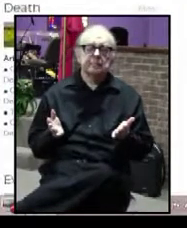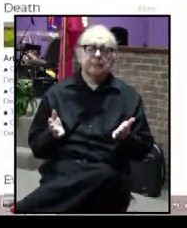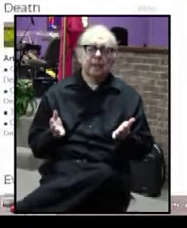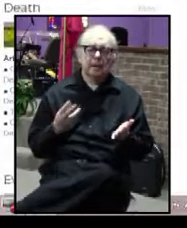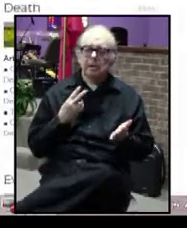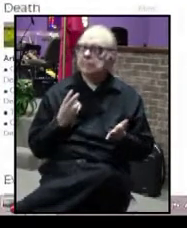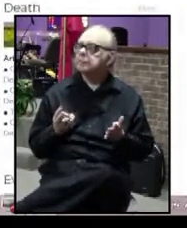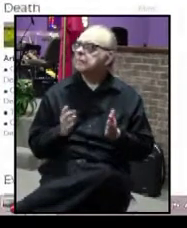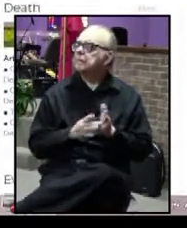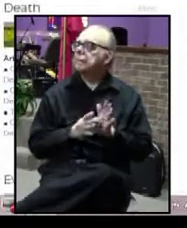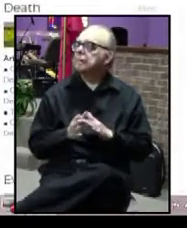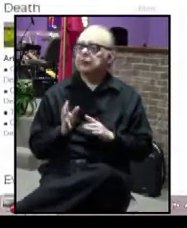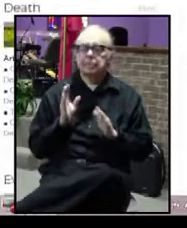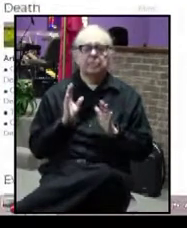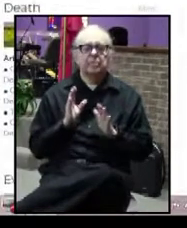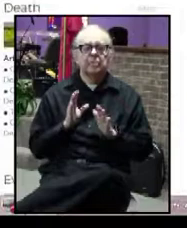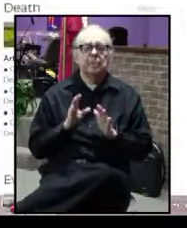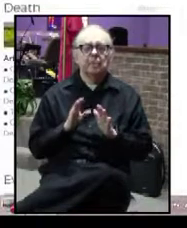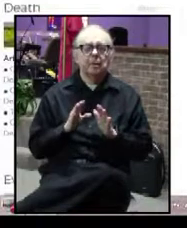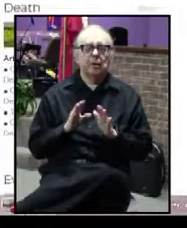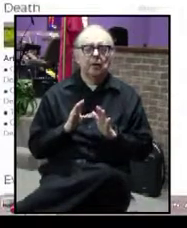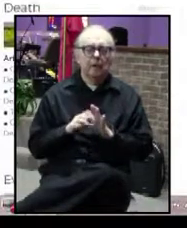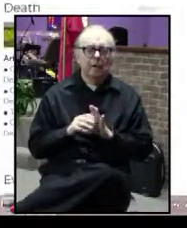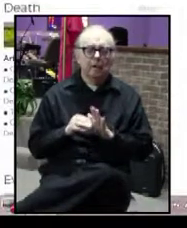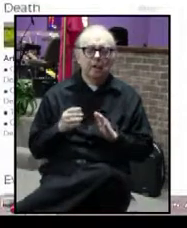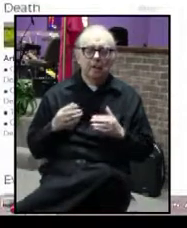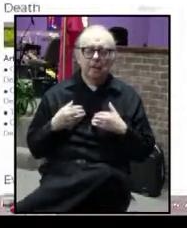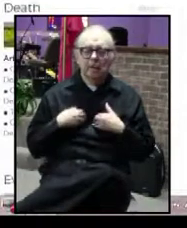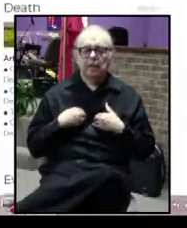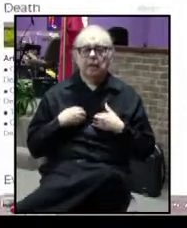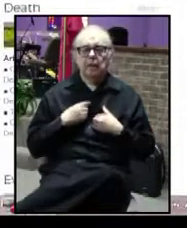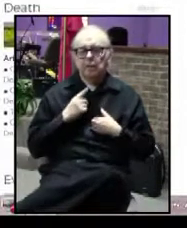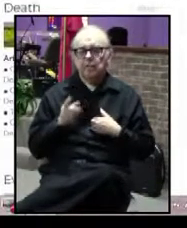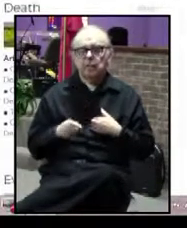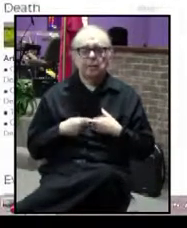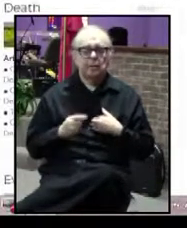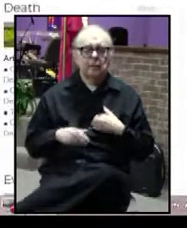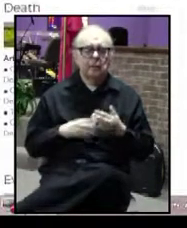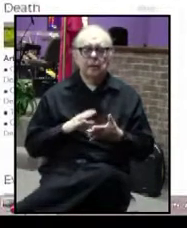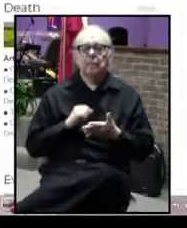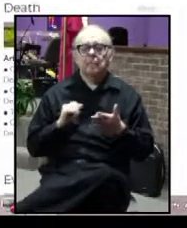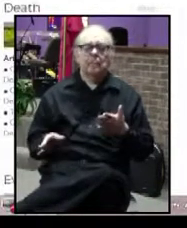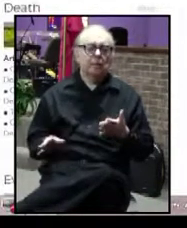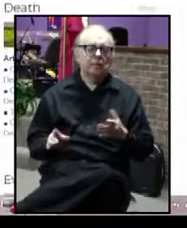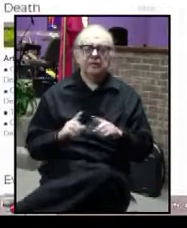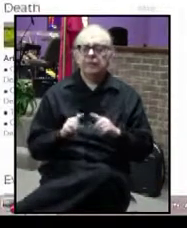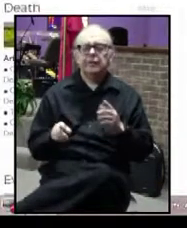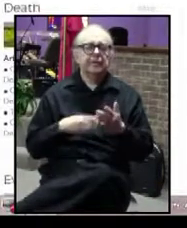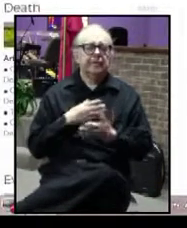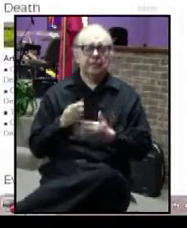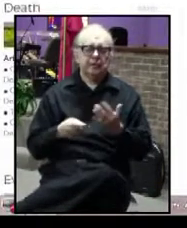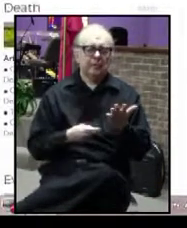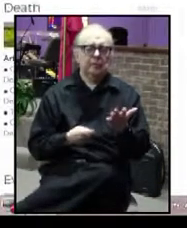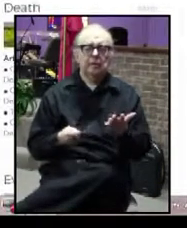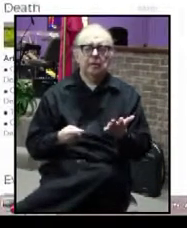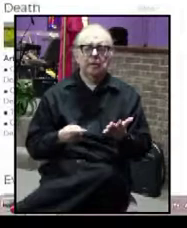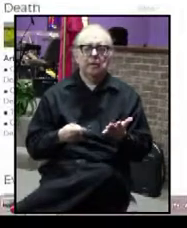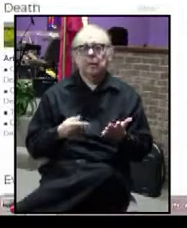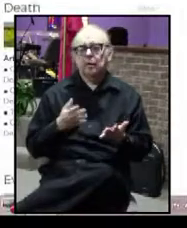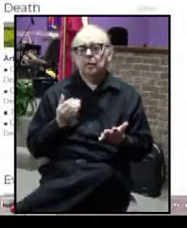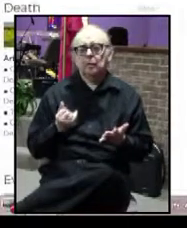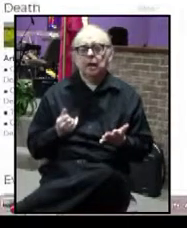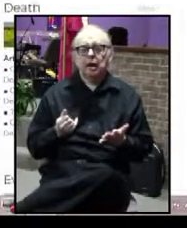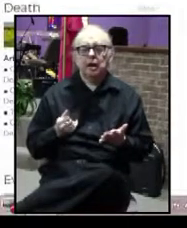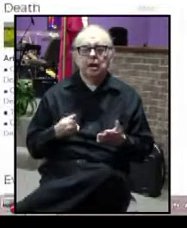You'll see the Jesus film, or do you have true life? Abortion, archaeology, abuse. Why does God allow